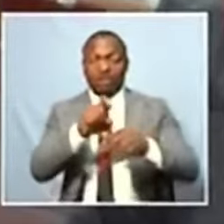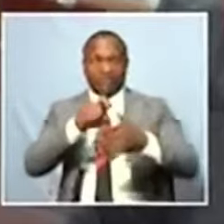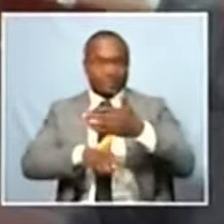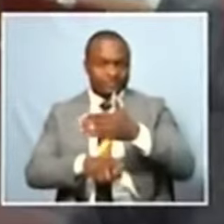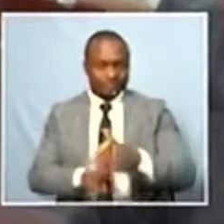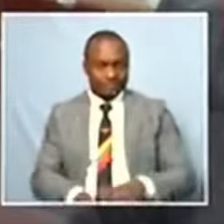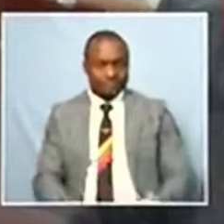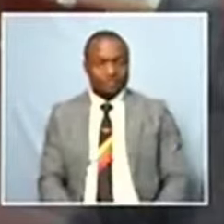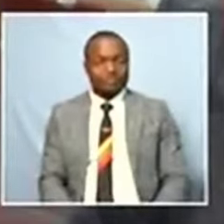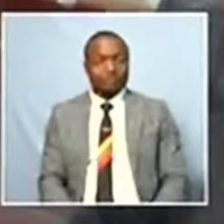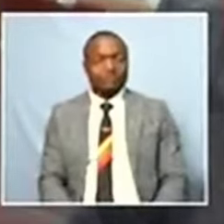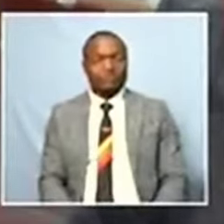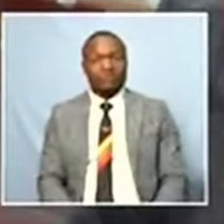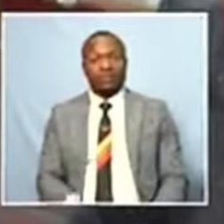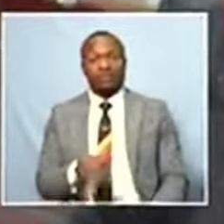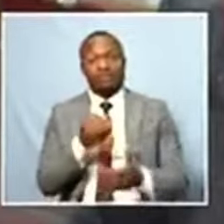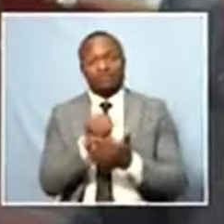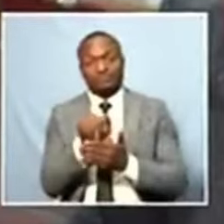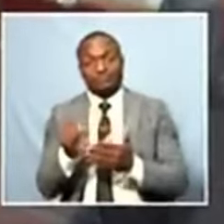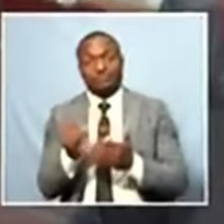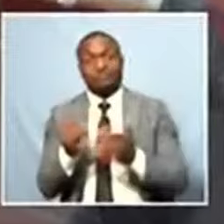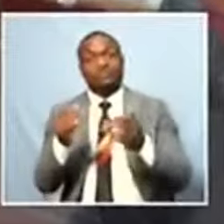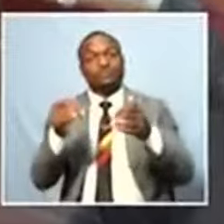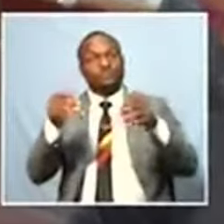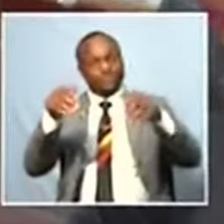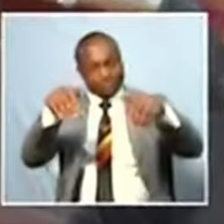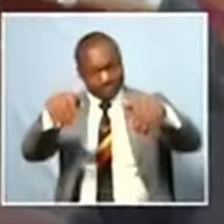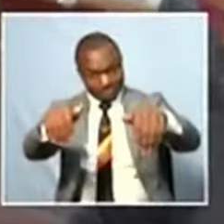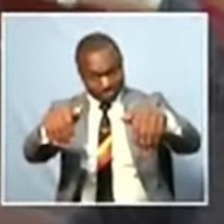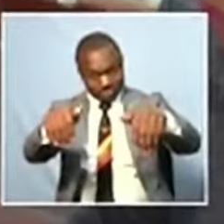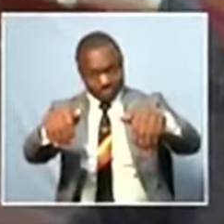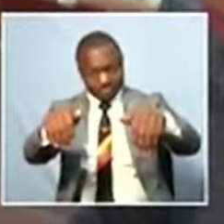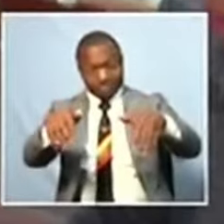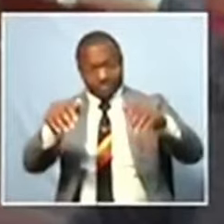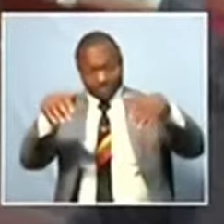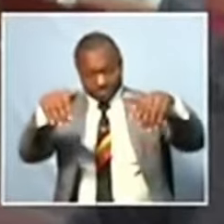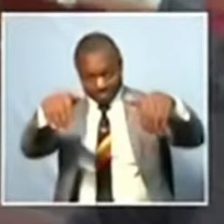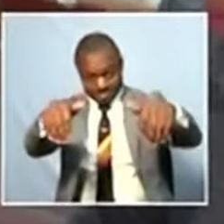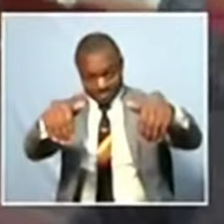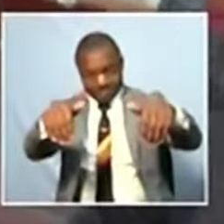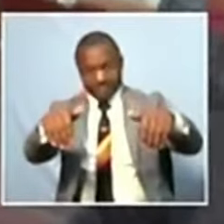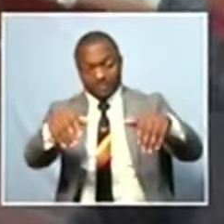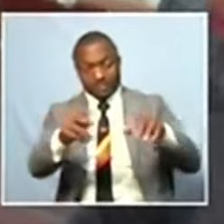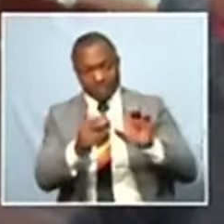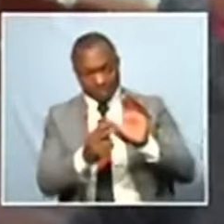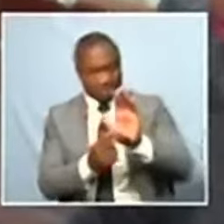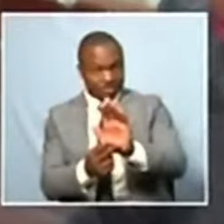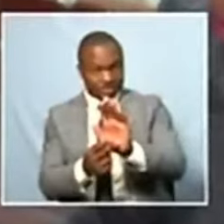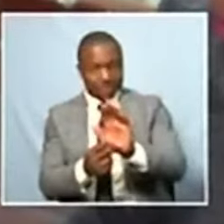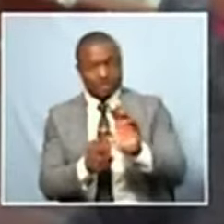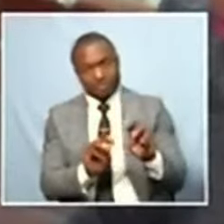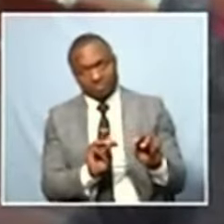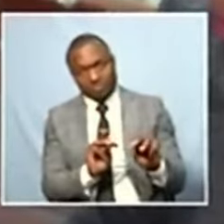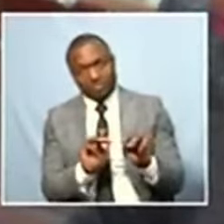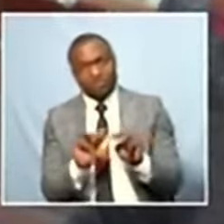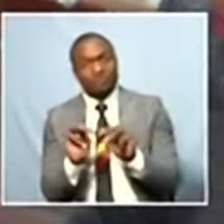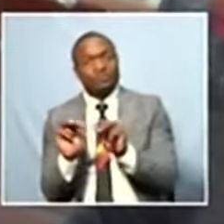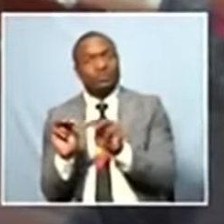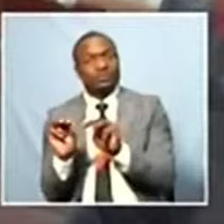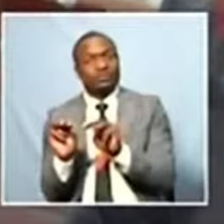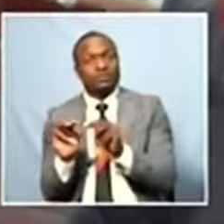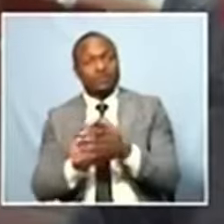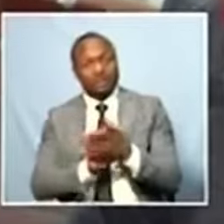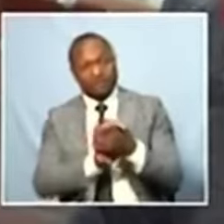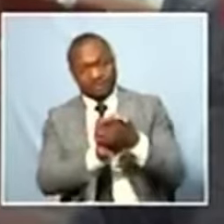the buses, the big buses as prescribed are moving to